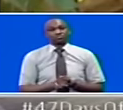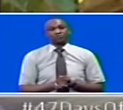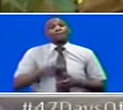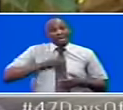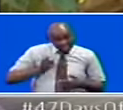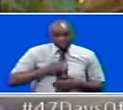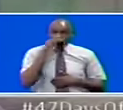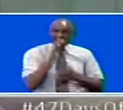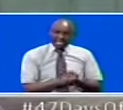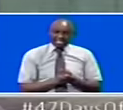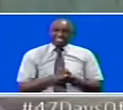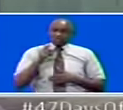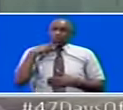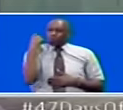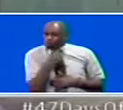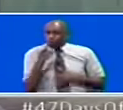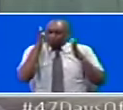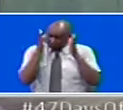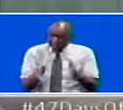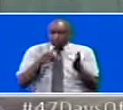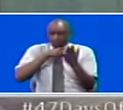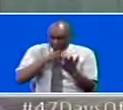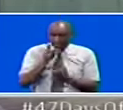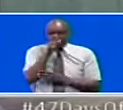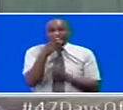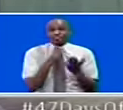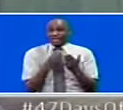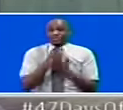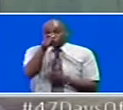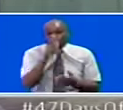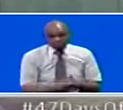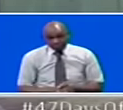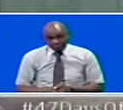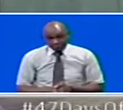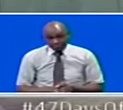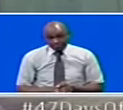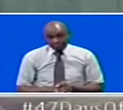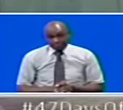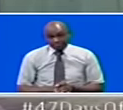yes, Madam Speaker, so who exactly paid this amount to you?